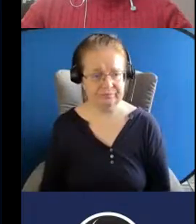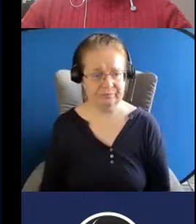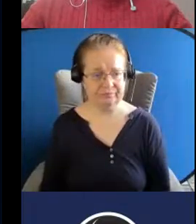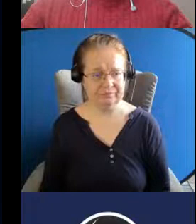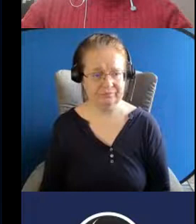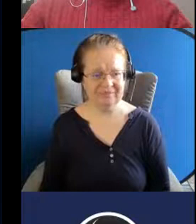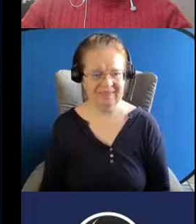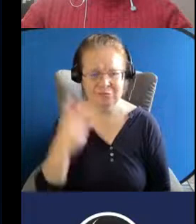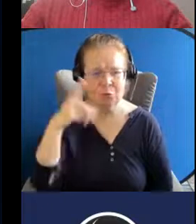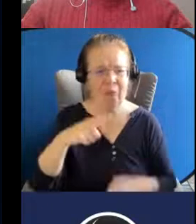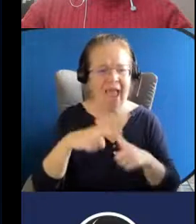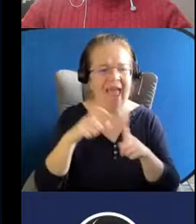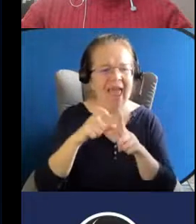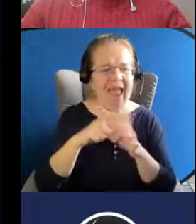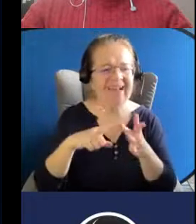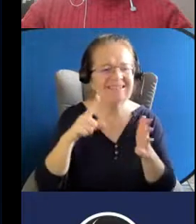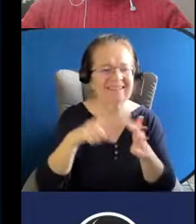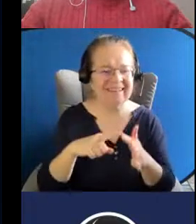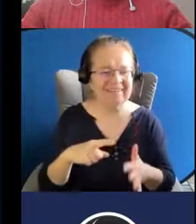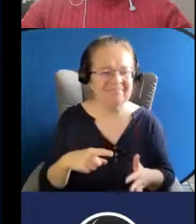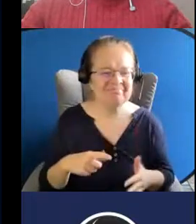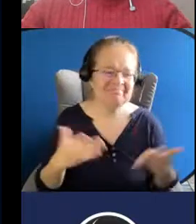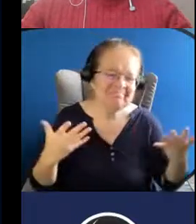No, it's called you Eddie, not Addy.